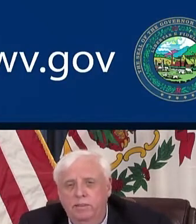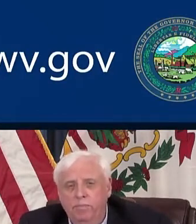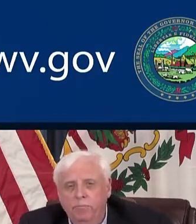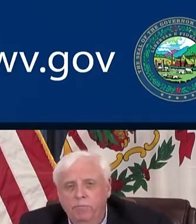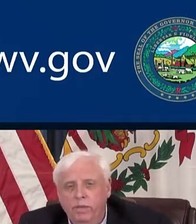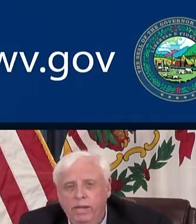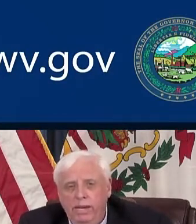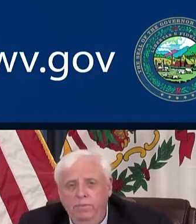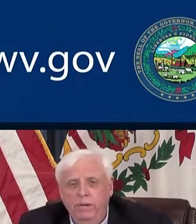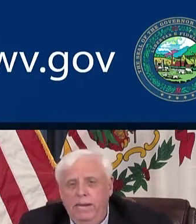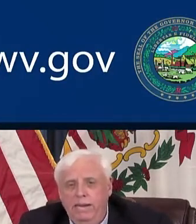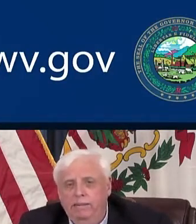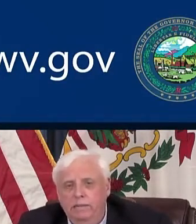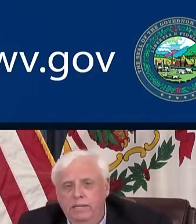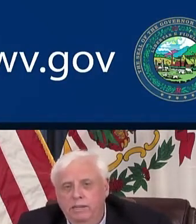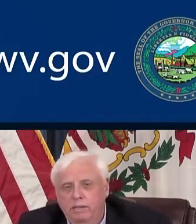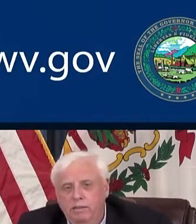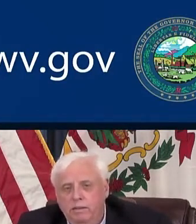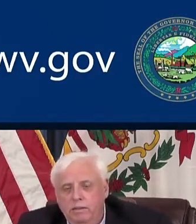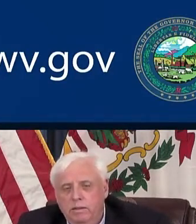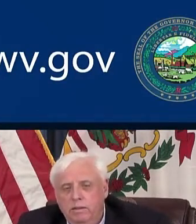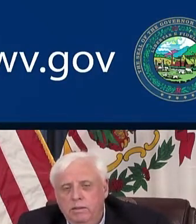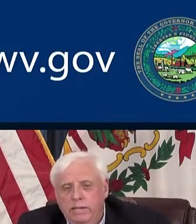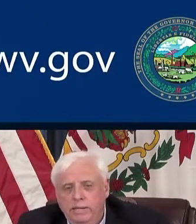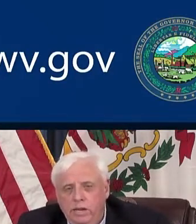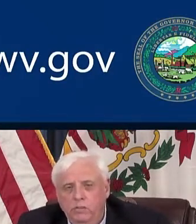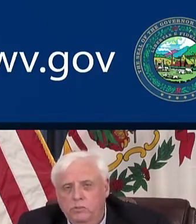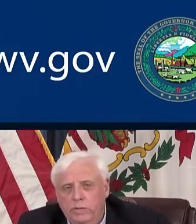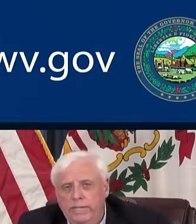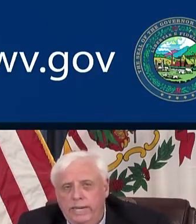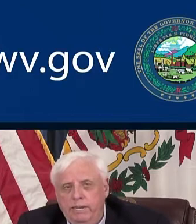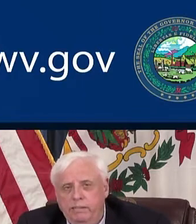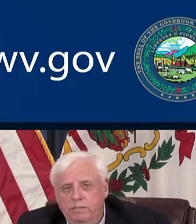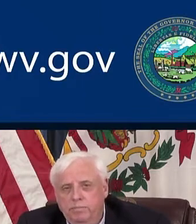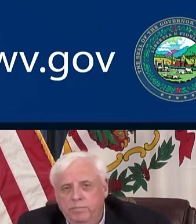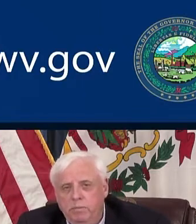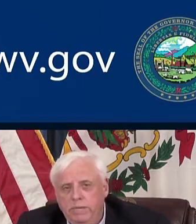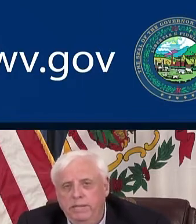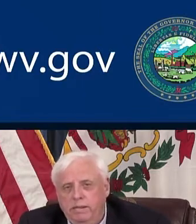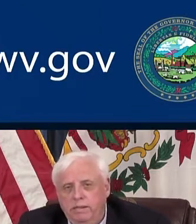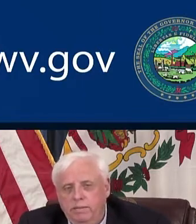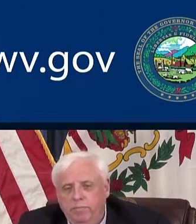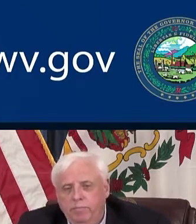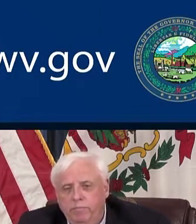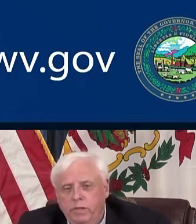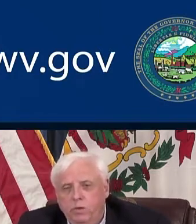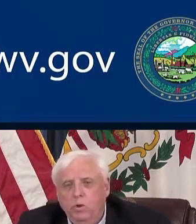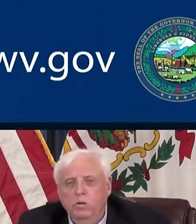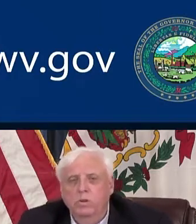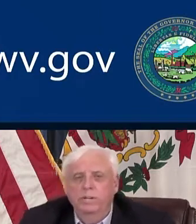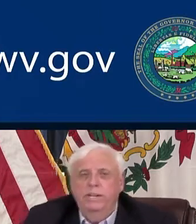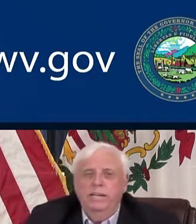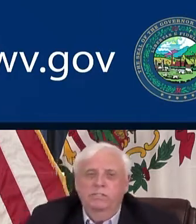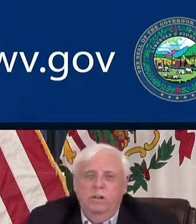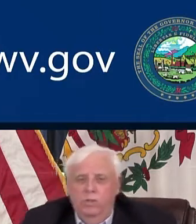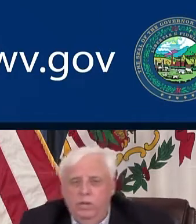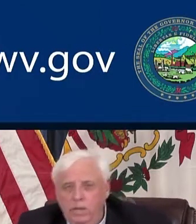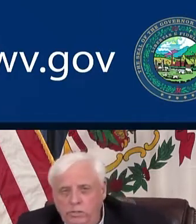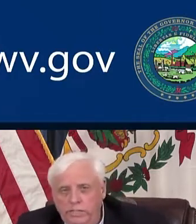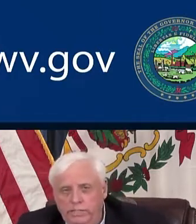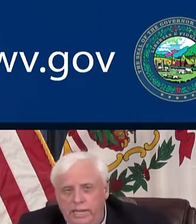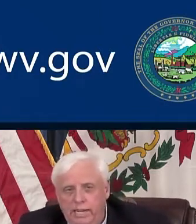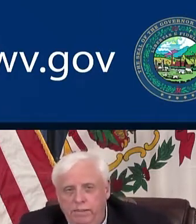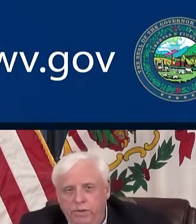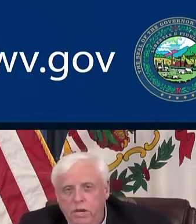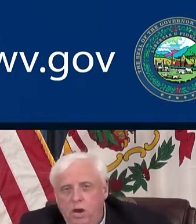test every athlete in those three counties immediately. We're going to test all the